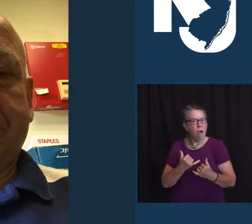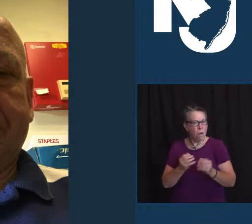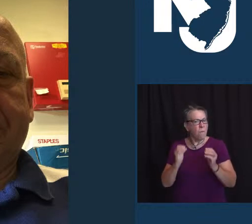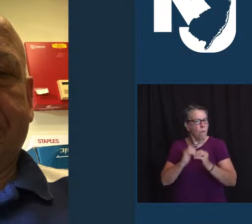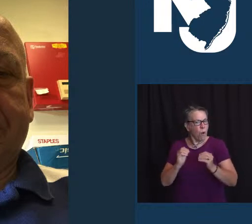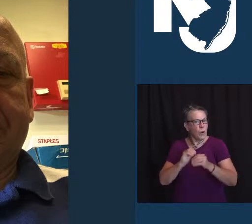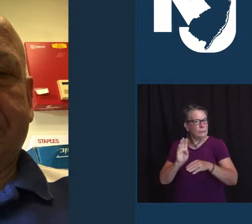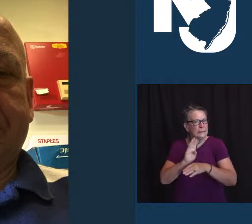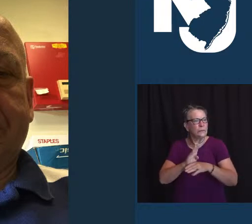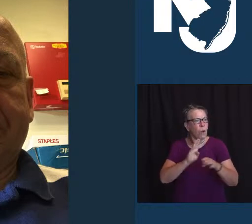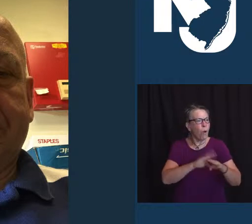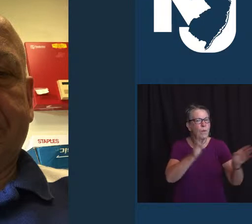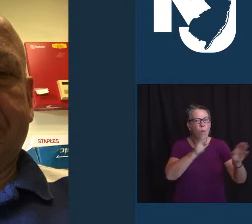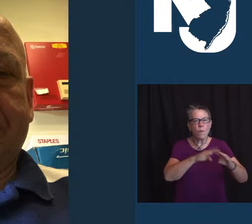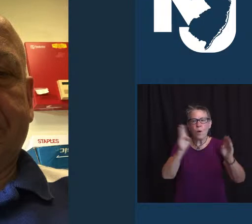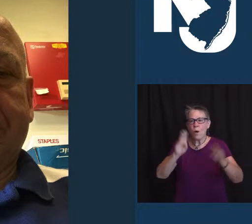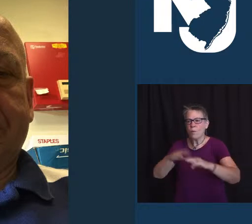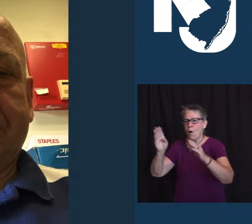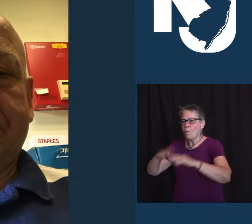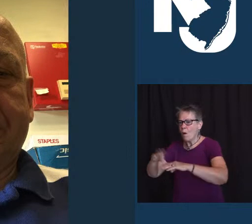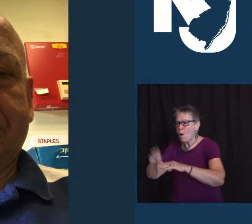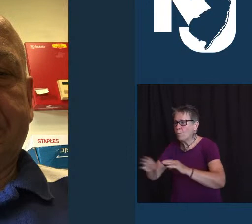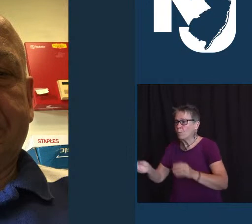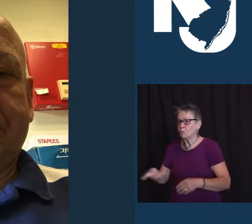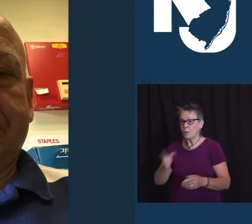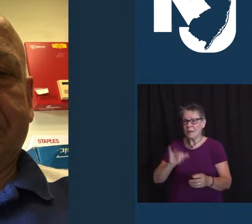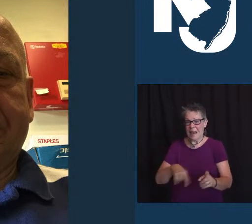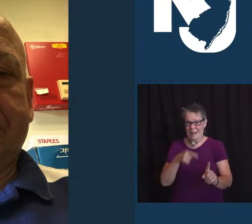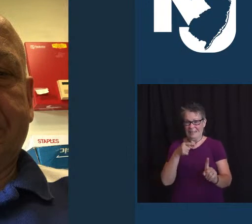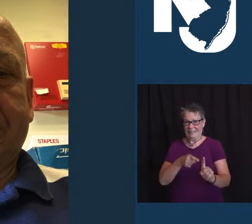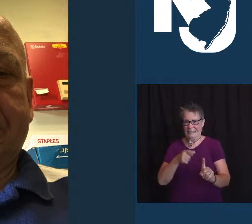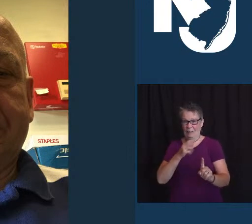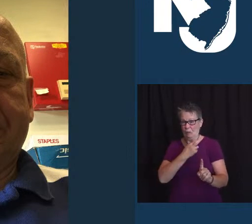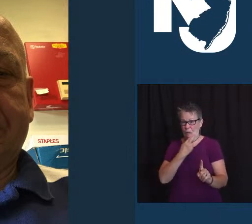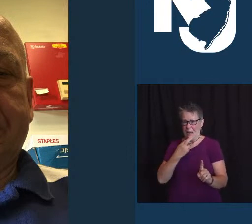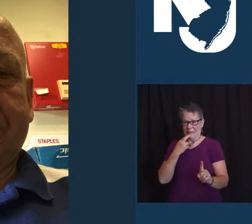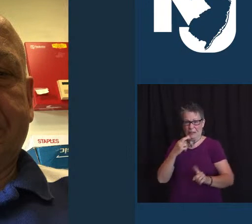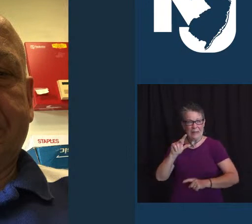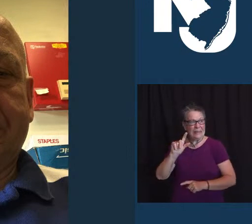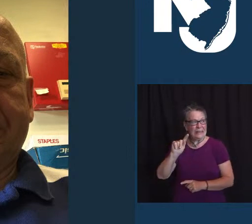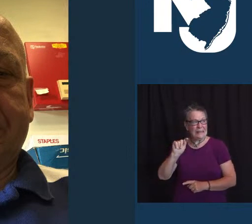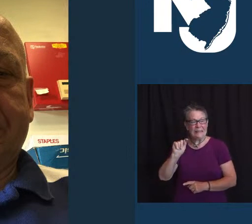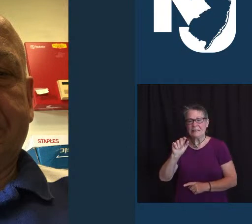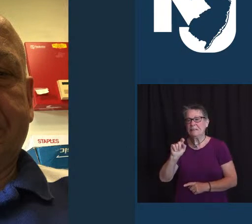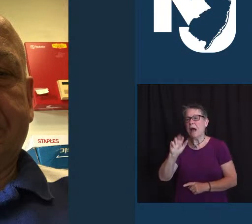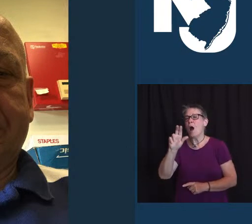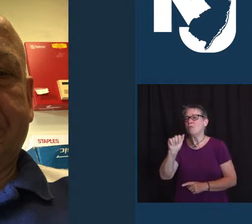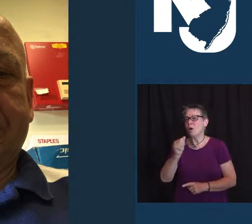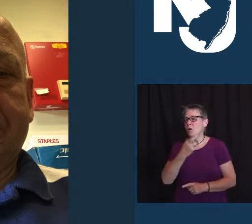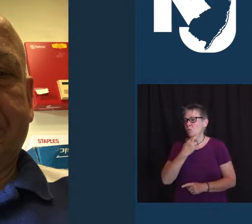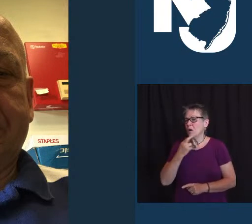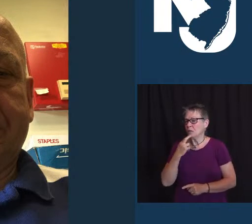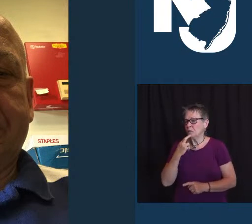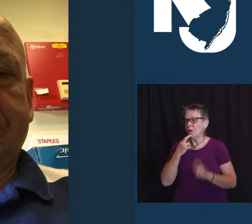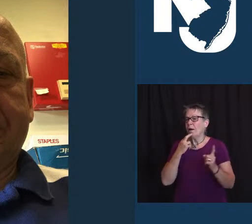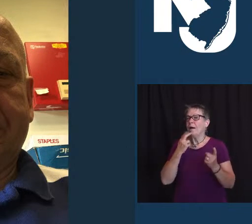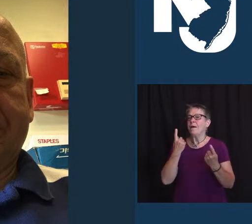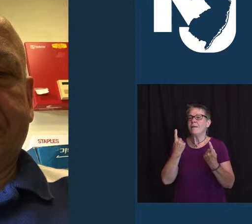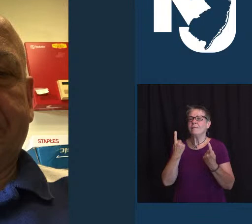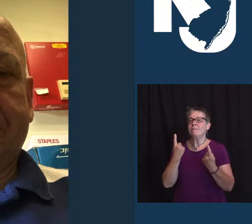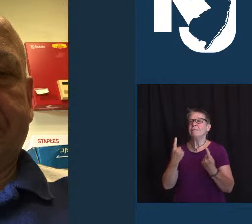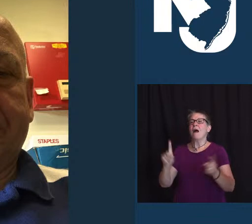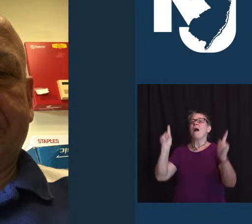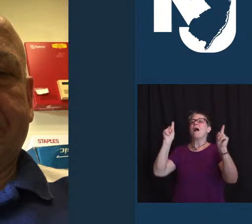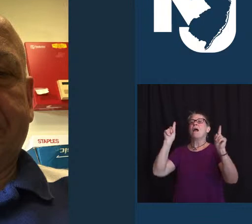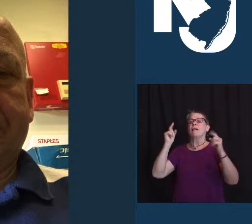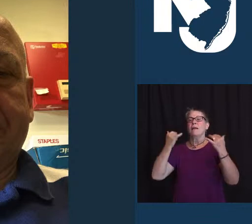right down the street, have been able to reopen to customers and to bring back their employees. For so much of the pandemic, Tessera's owner, that